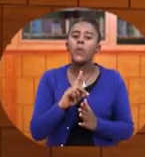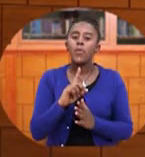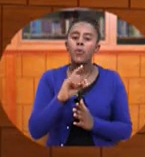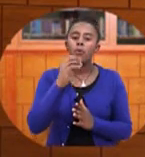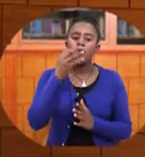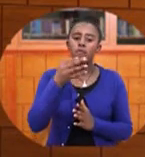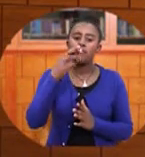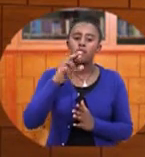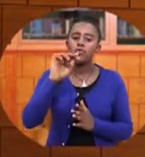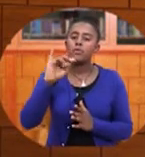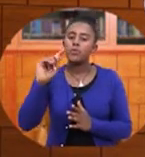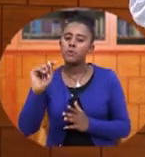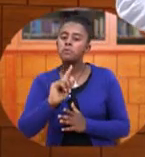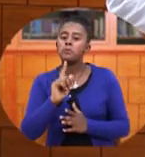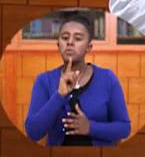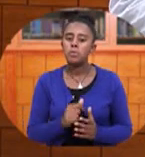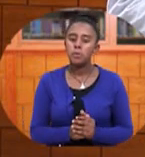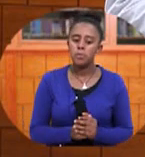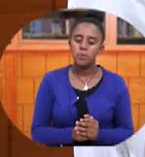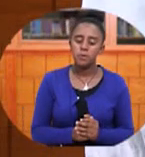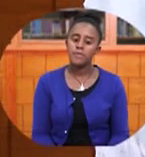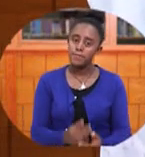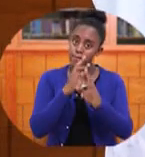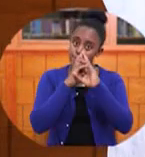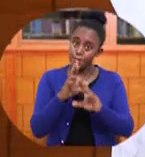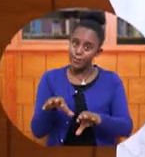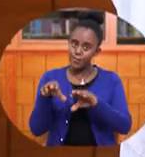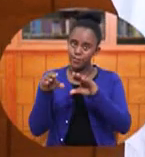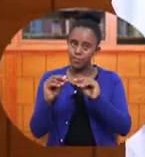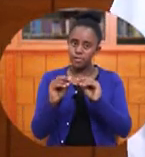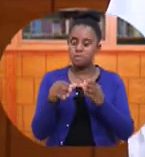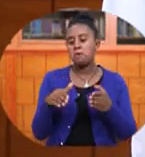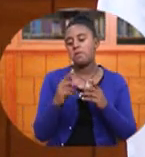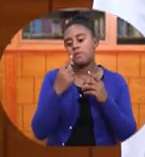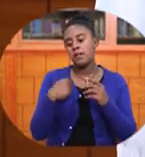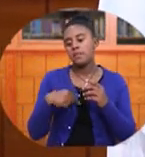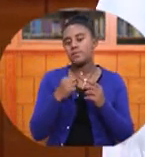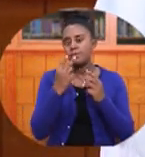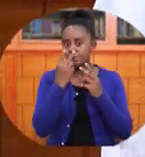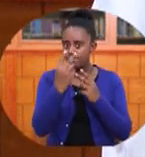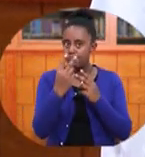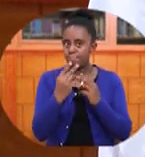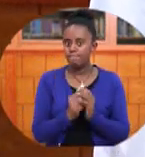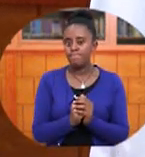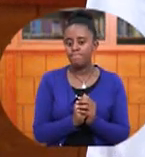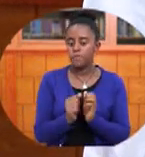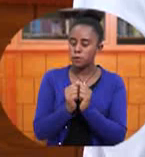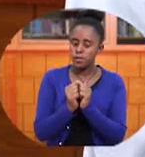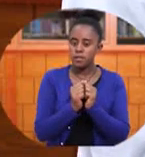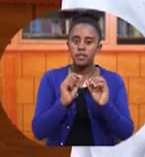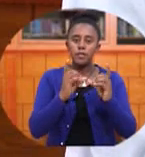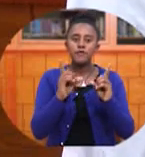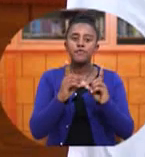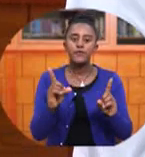Dear students, what does mean fruits? Dear students, let us see together a definition of seed